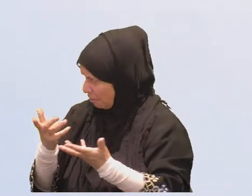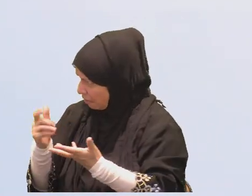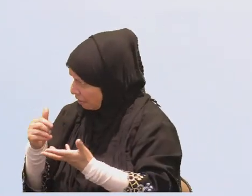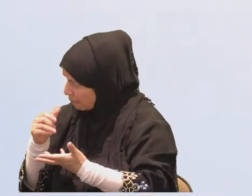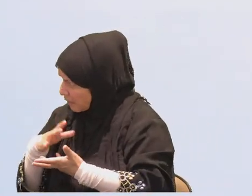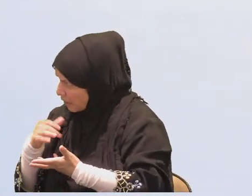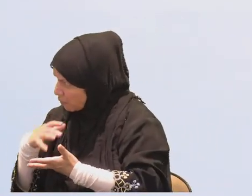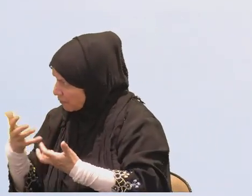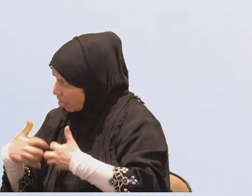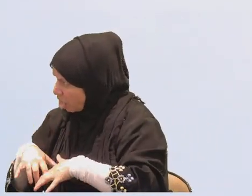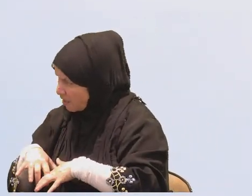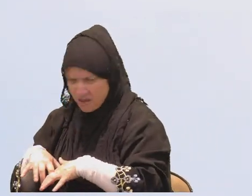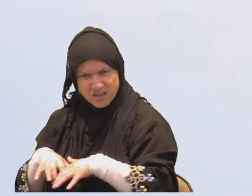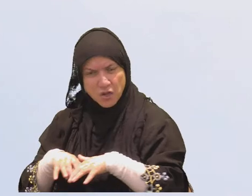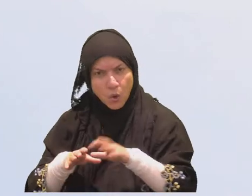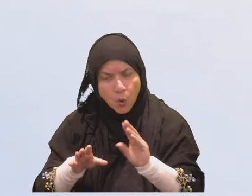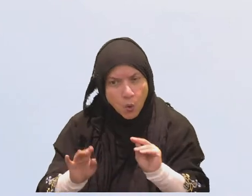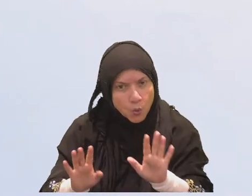sunny day.